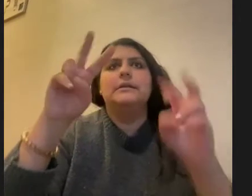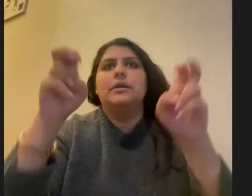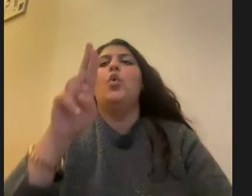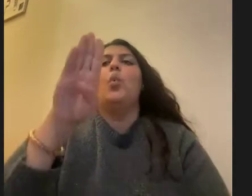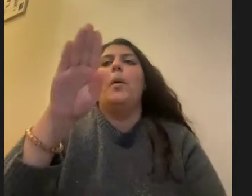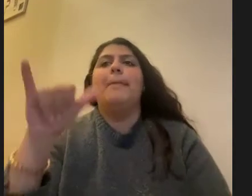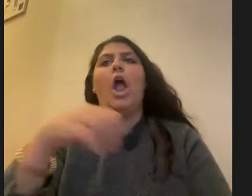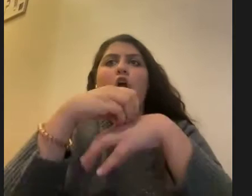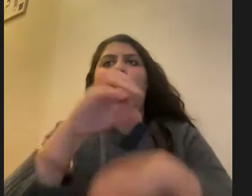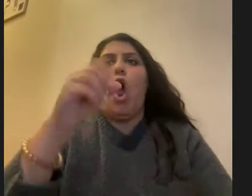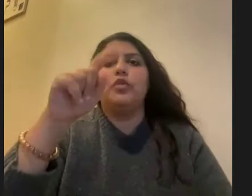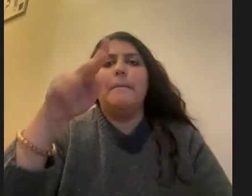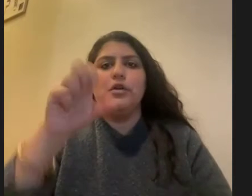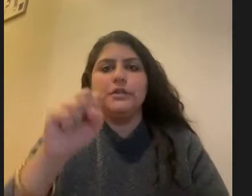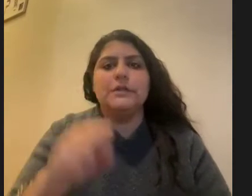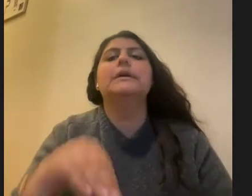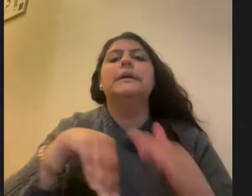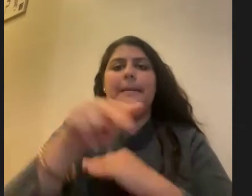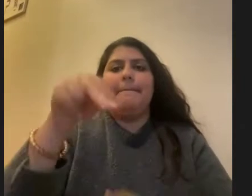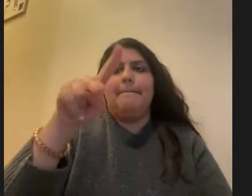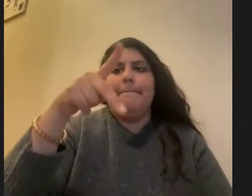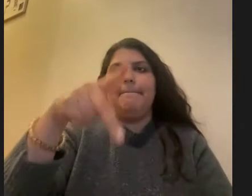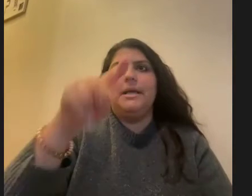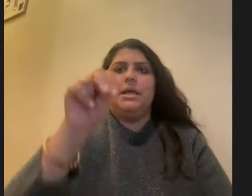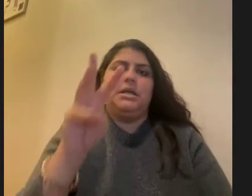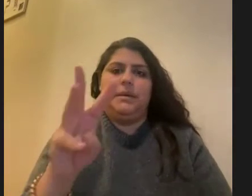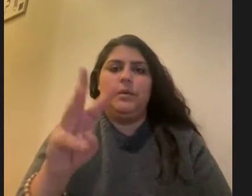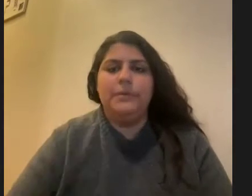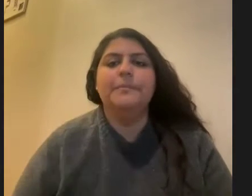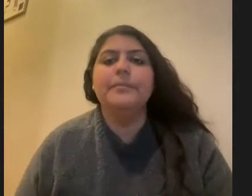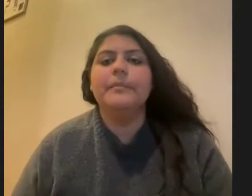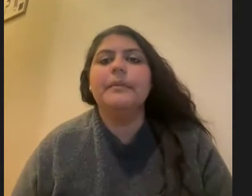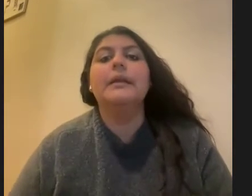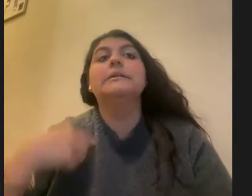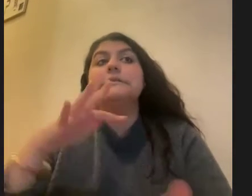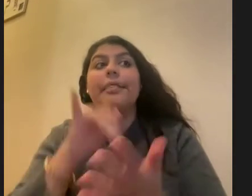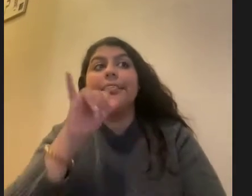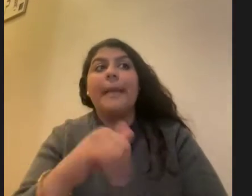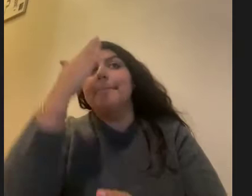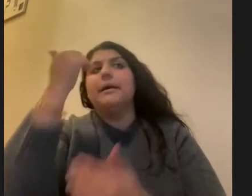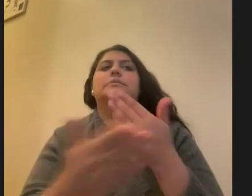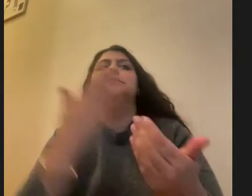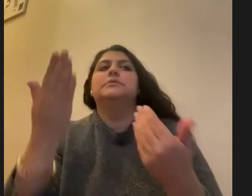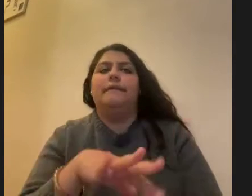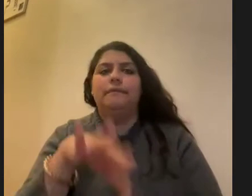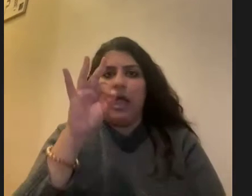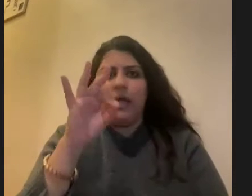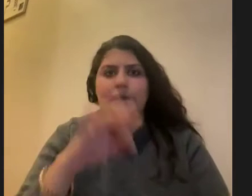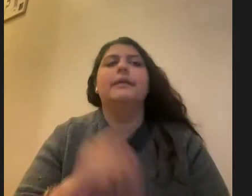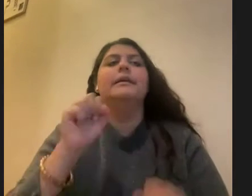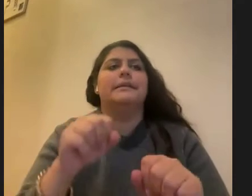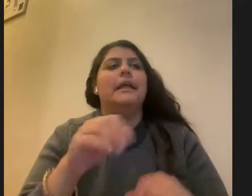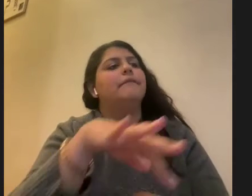in the Pacific Northwest. And the reason we do that study species is just because it's really easy to get. We can catch them